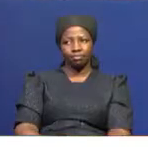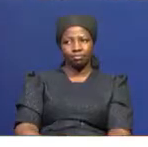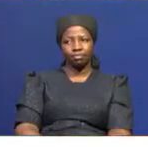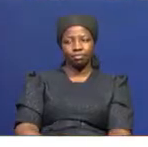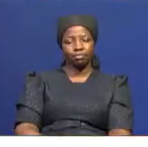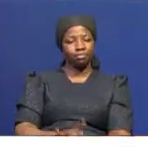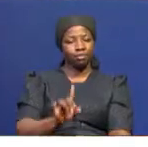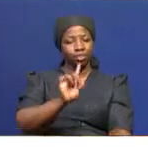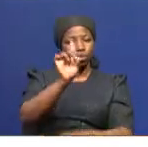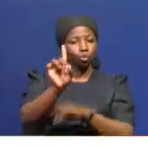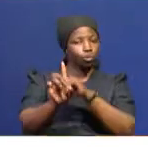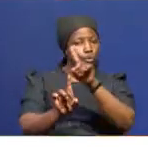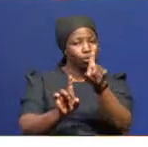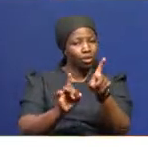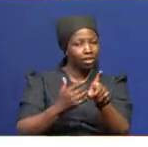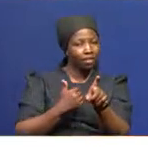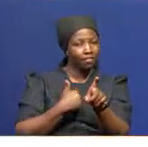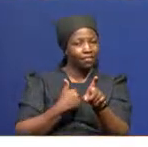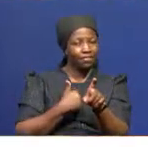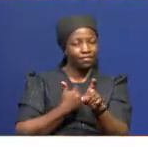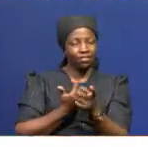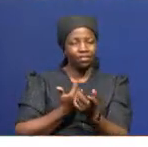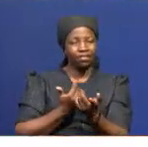Are there any questions?